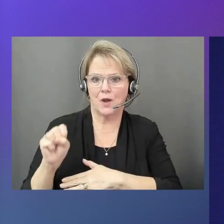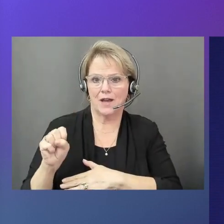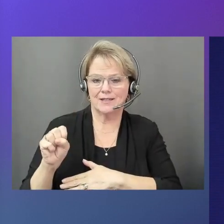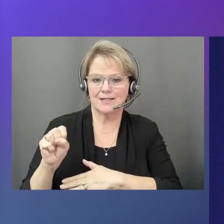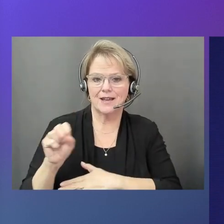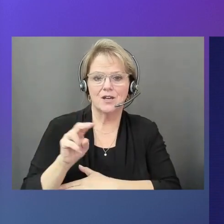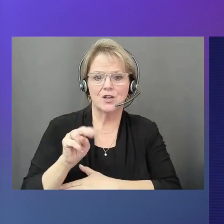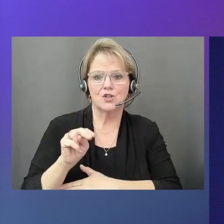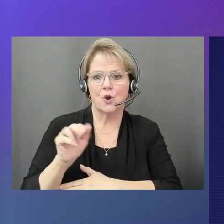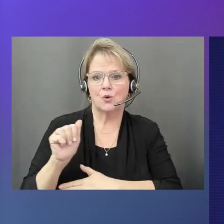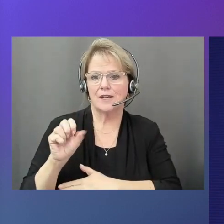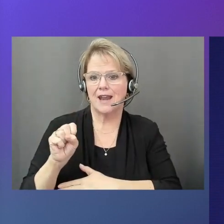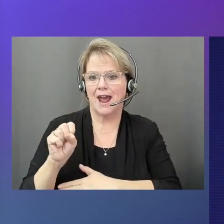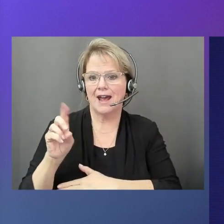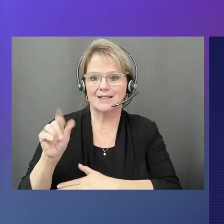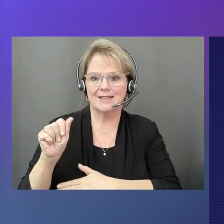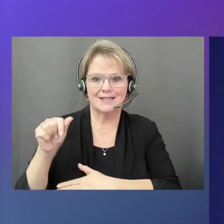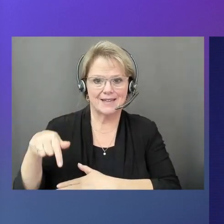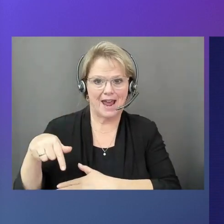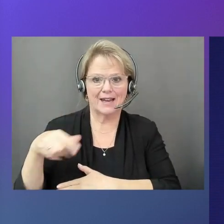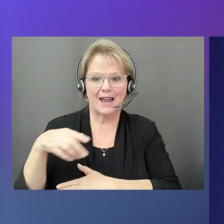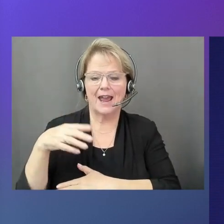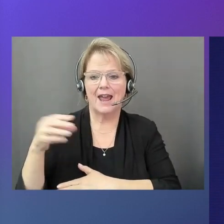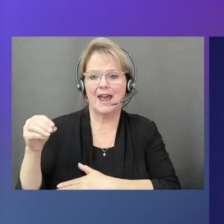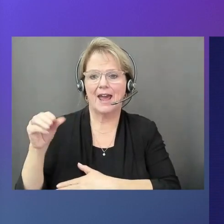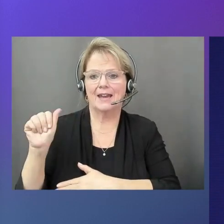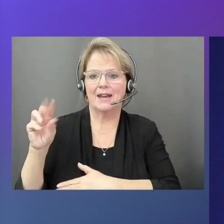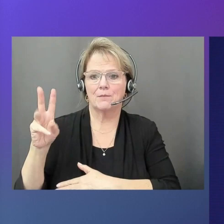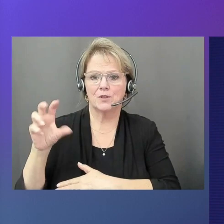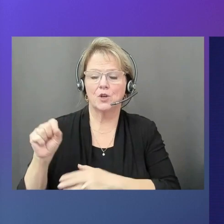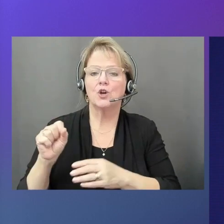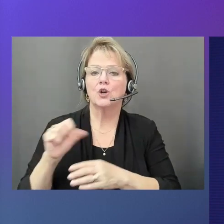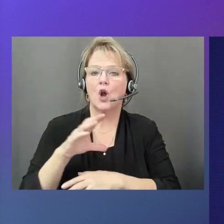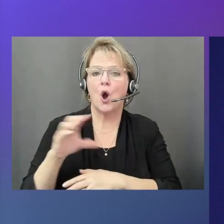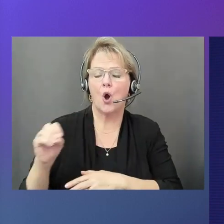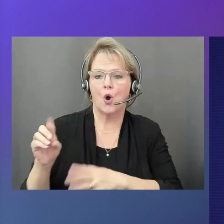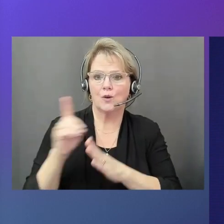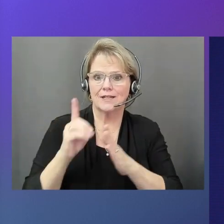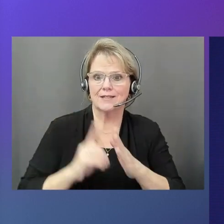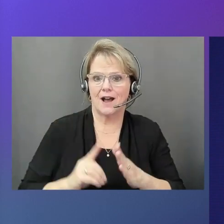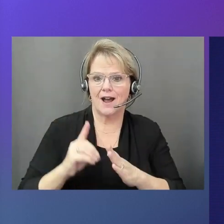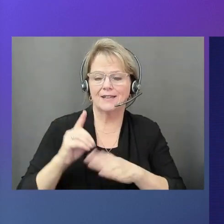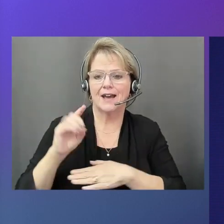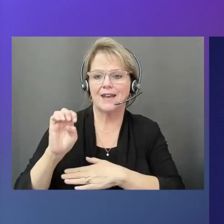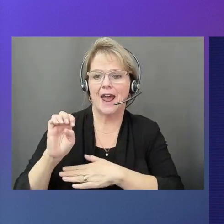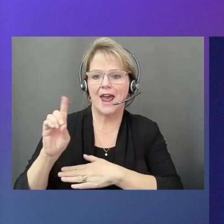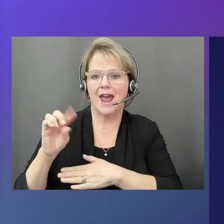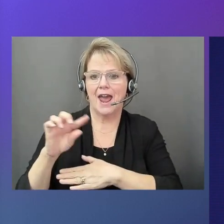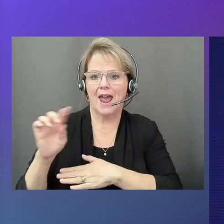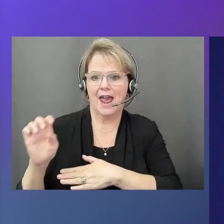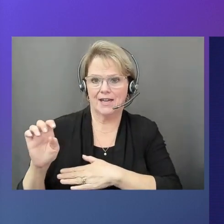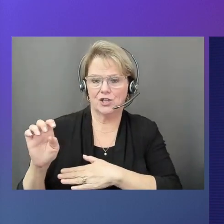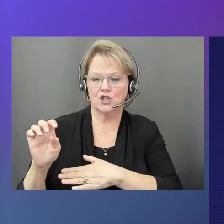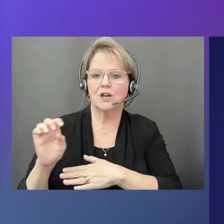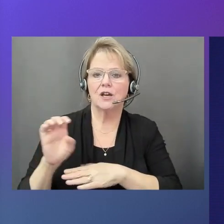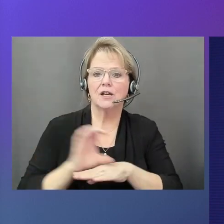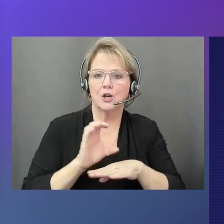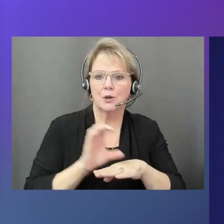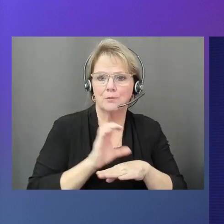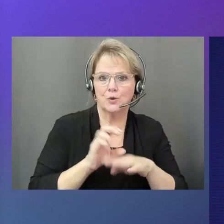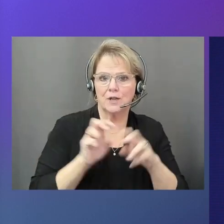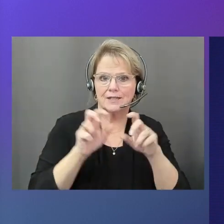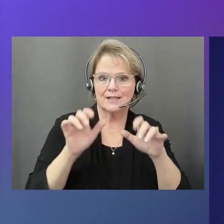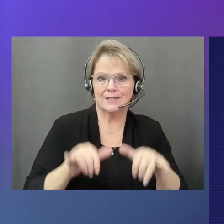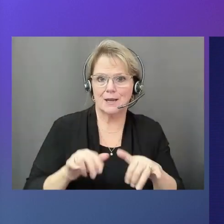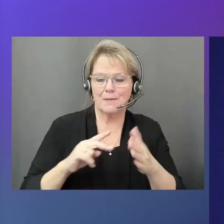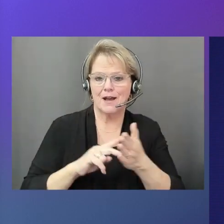actually co-designed an ultra-low latency edge computing system. And this edge computing system provides low double-digit microsecond latency